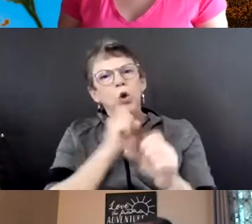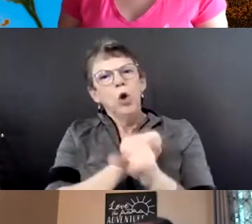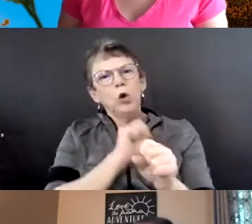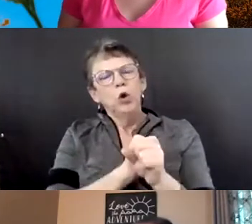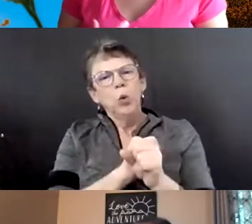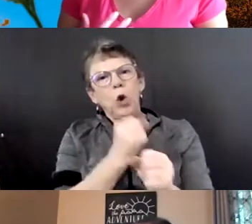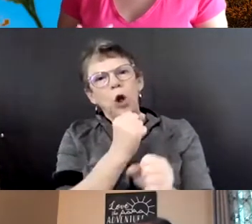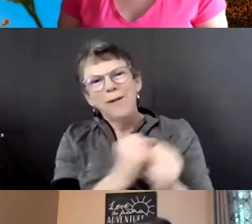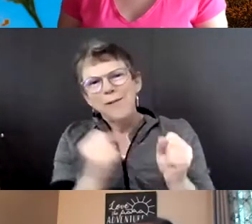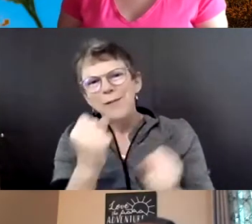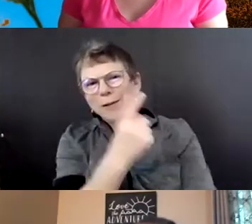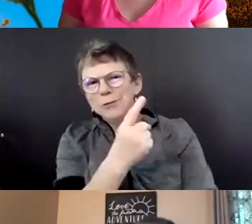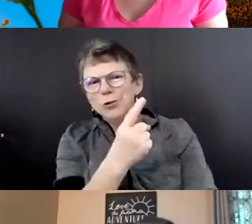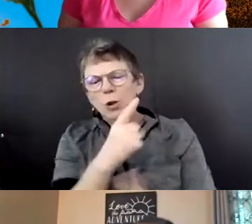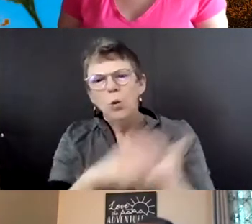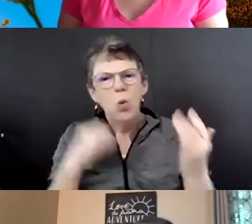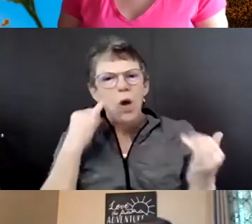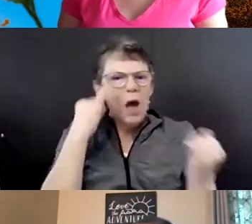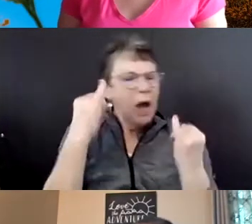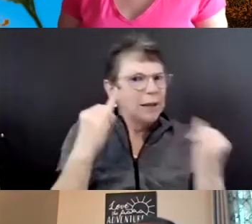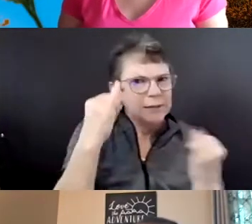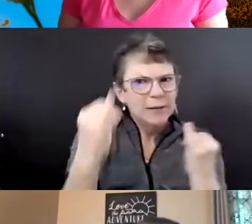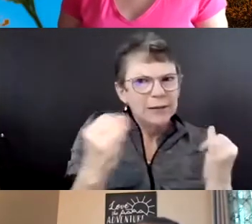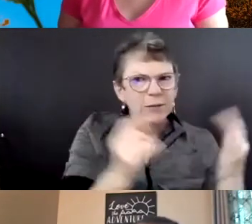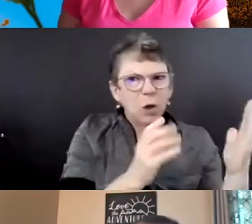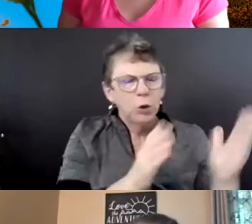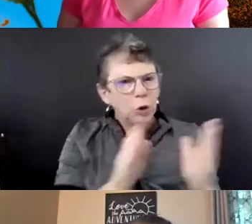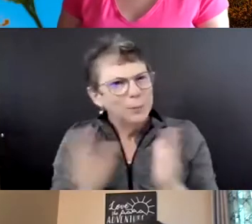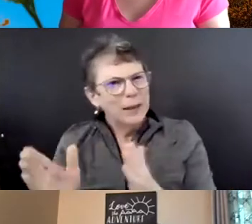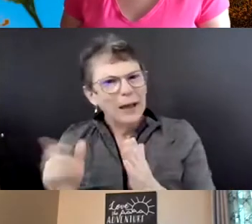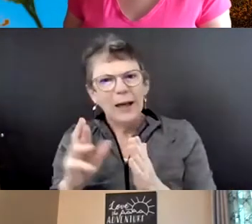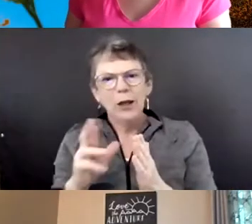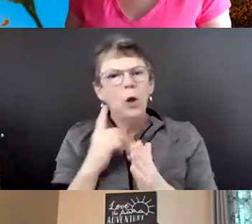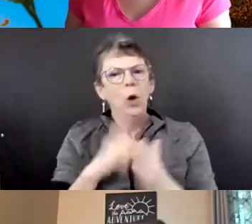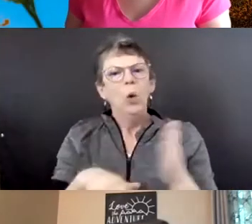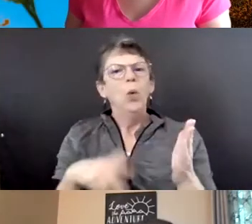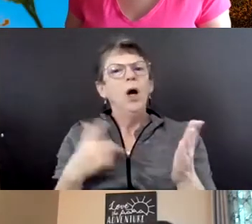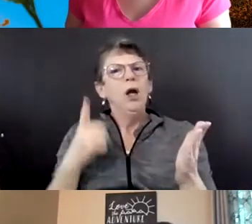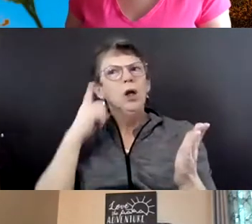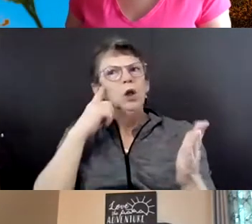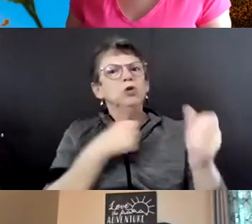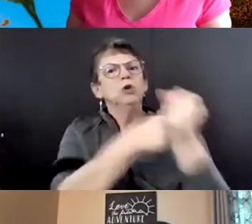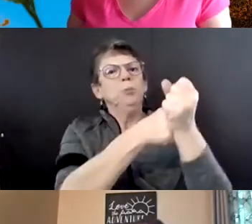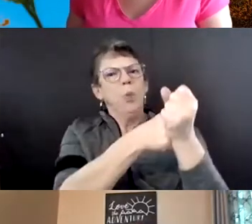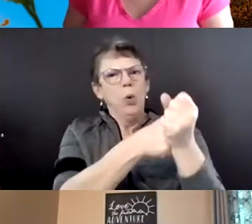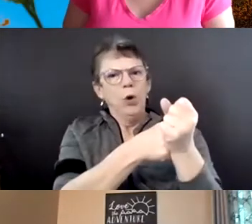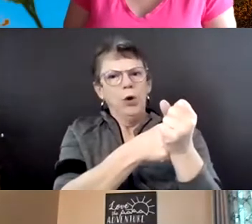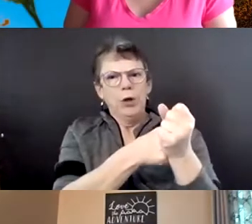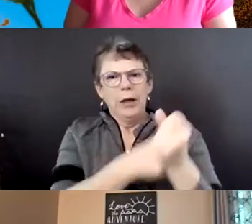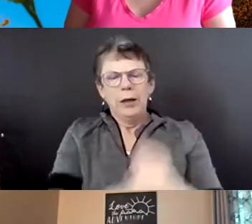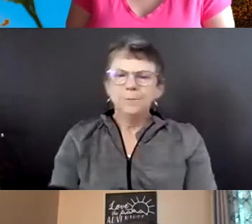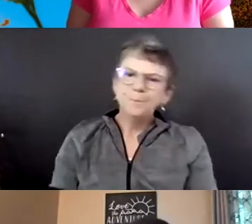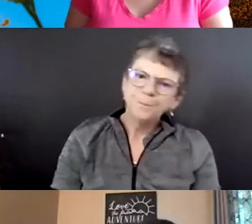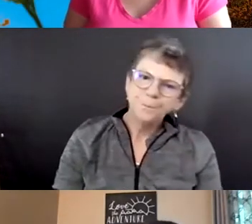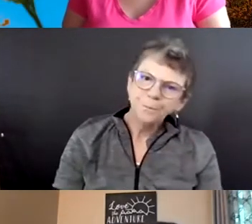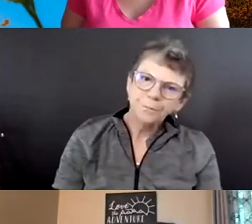are you planning or are you supporting to address this workforce crisis? Well, I think this is